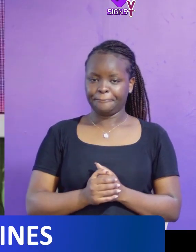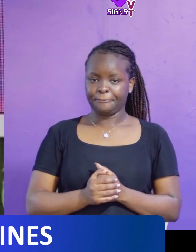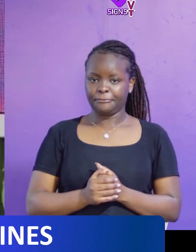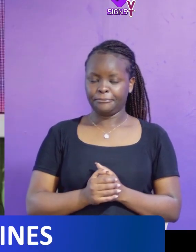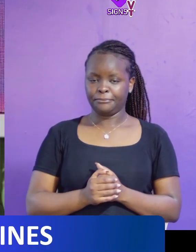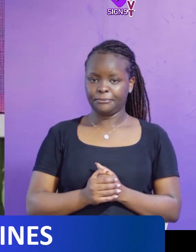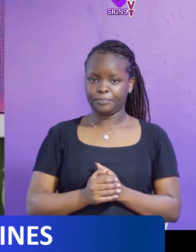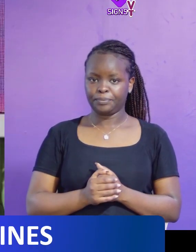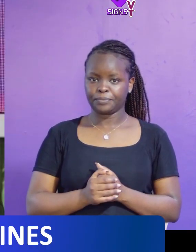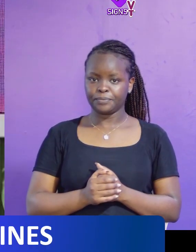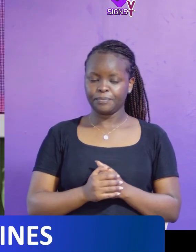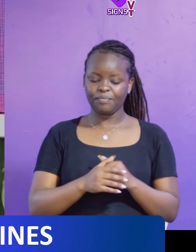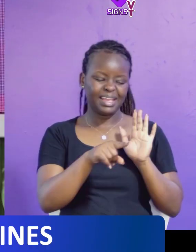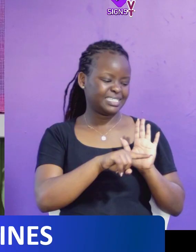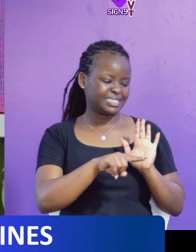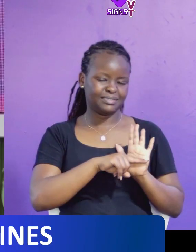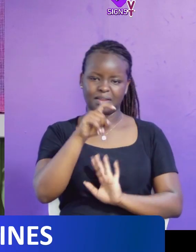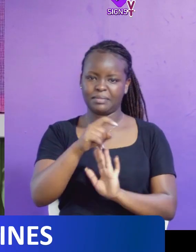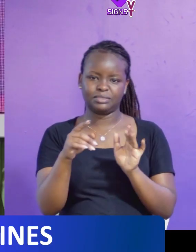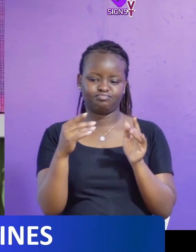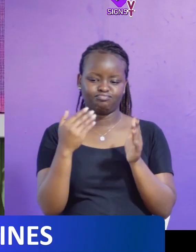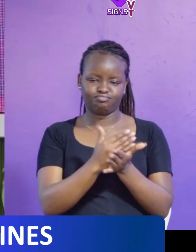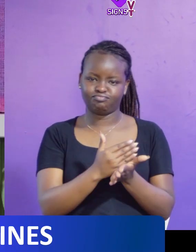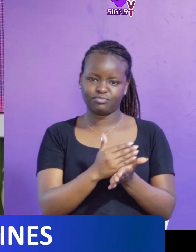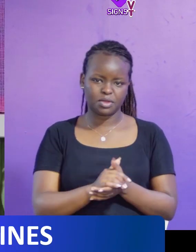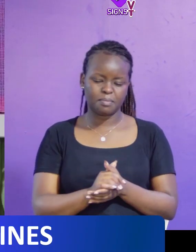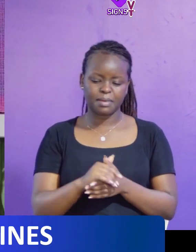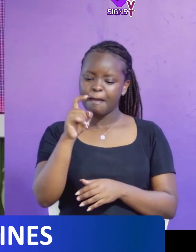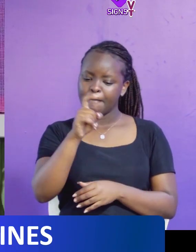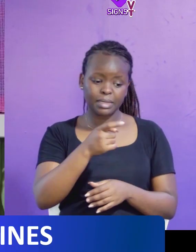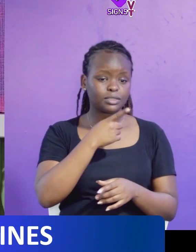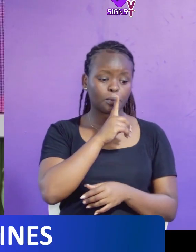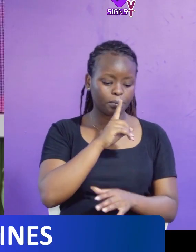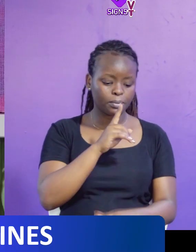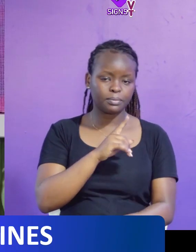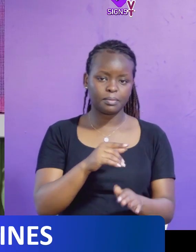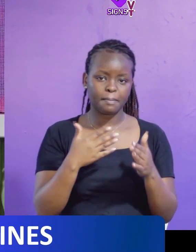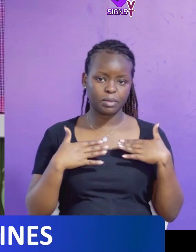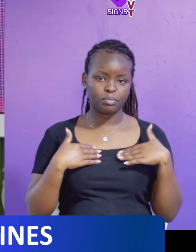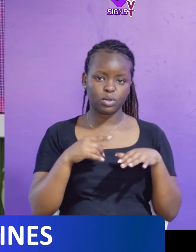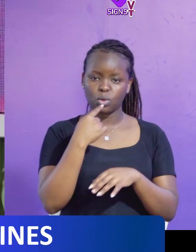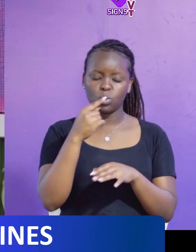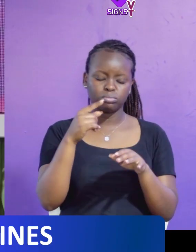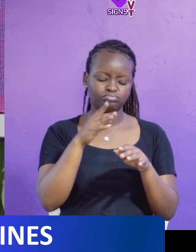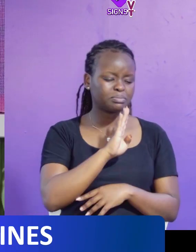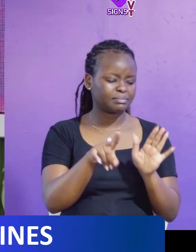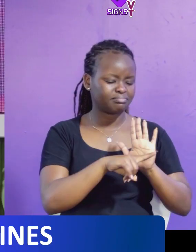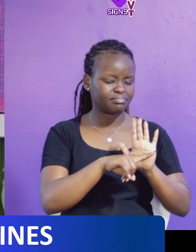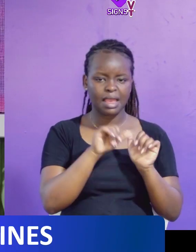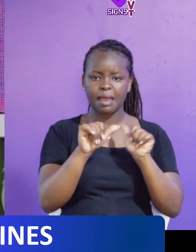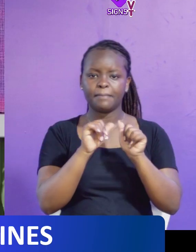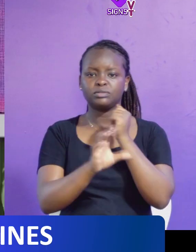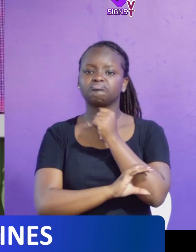the negativity. We must not stop the naysayers and those who speak negatively about our country.